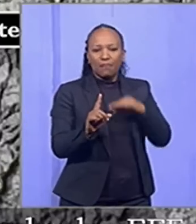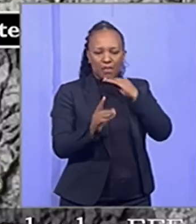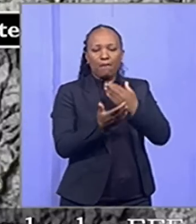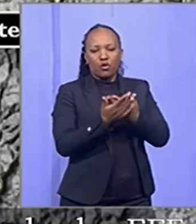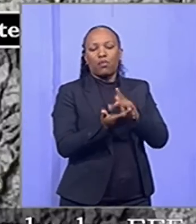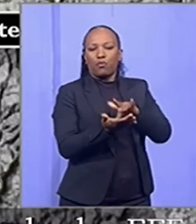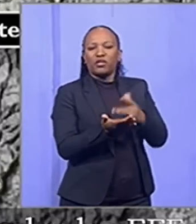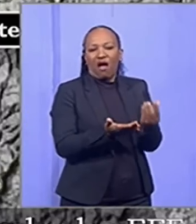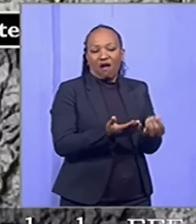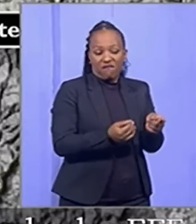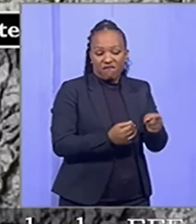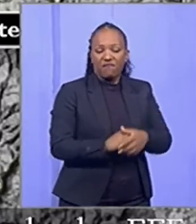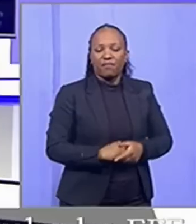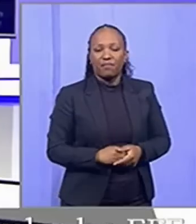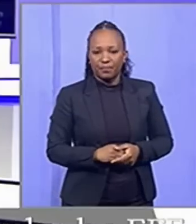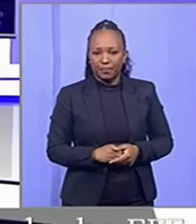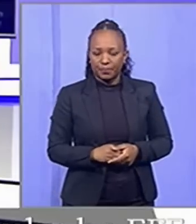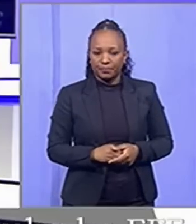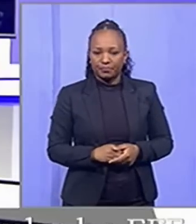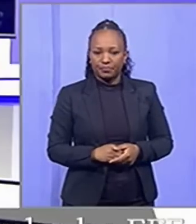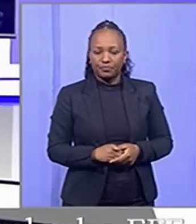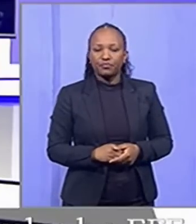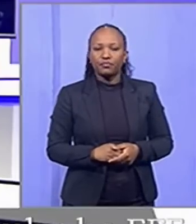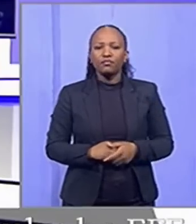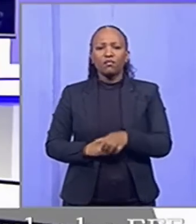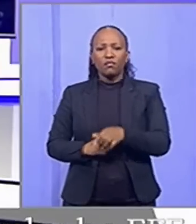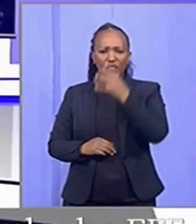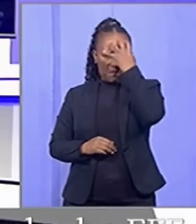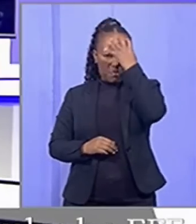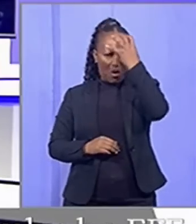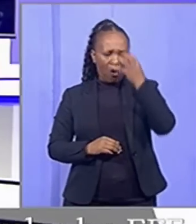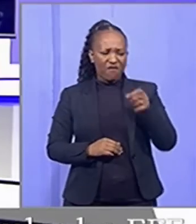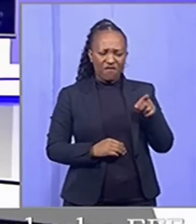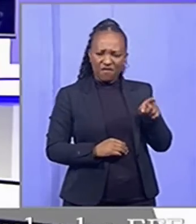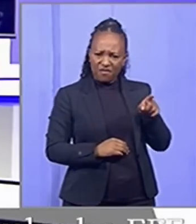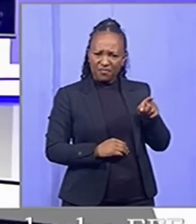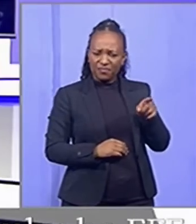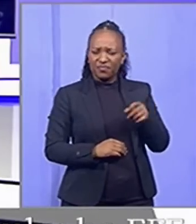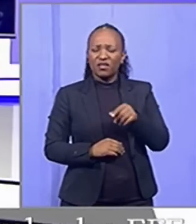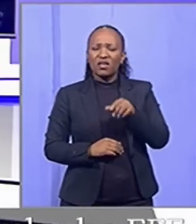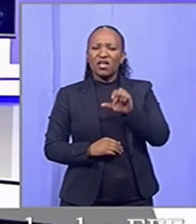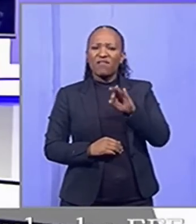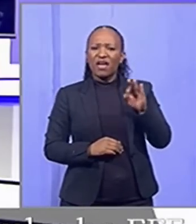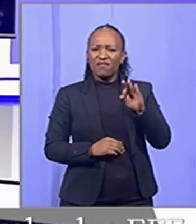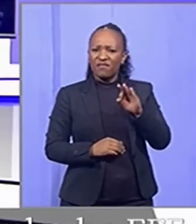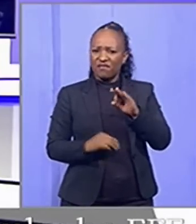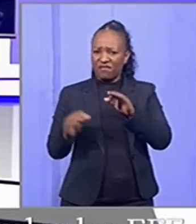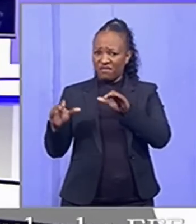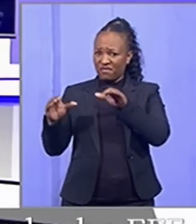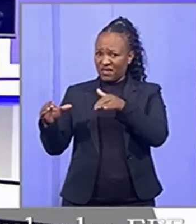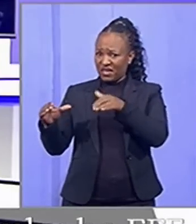a itseng parlamenteng. Prof ada ka re bokamoso ba EFF bo le ruthu